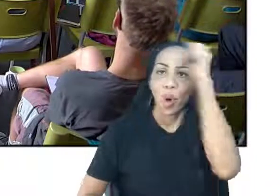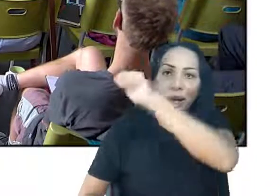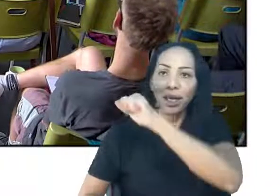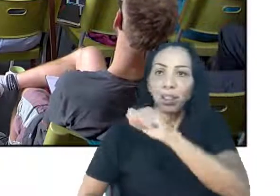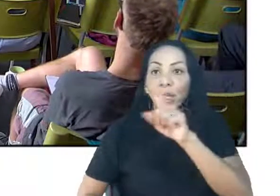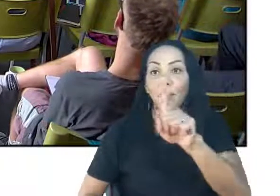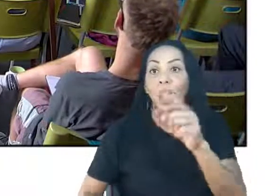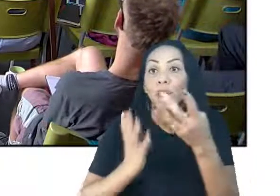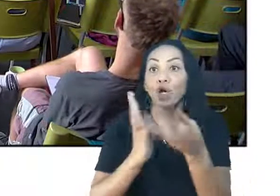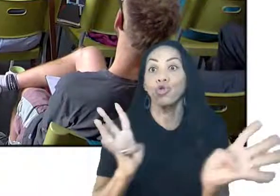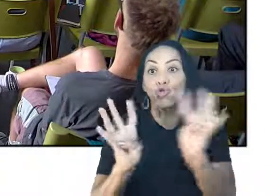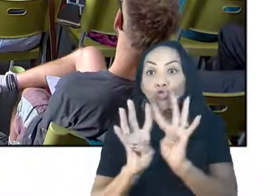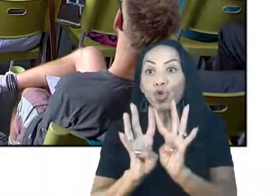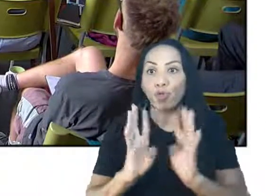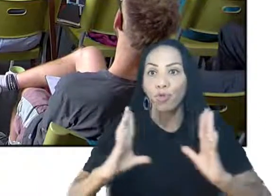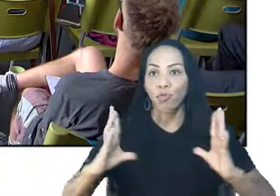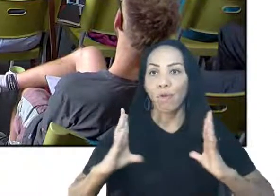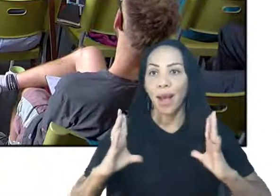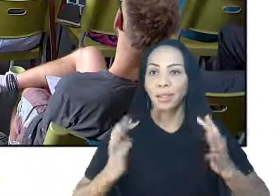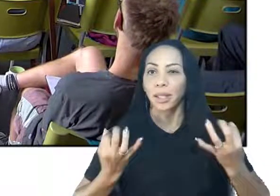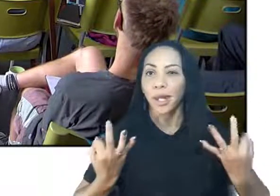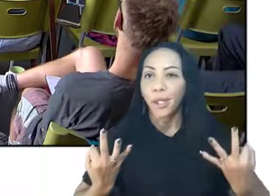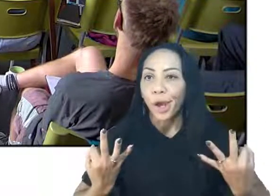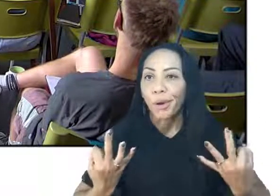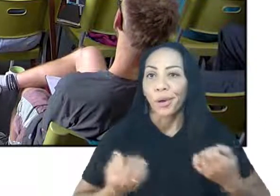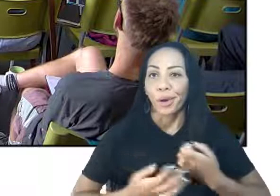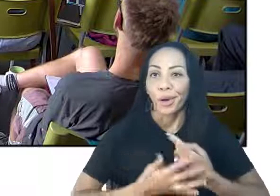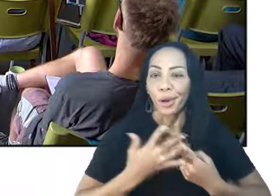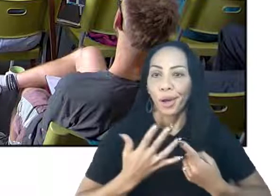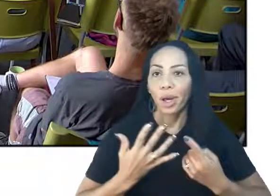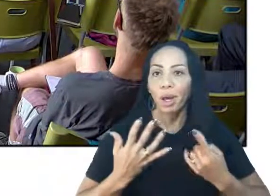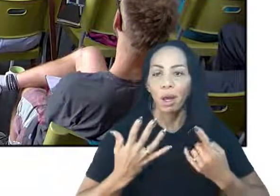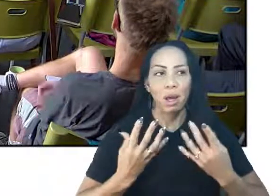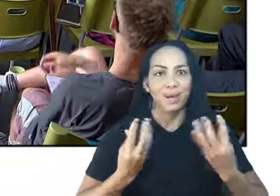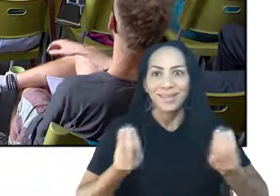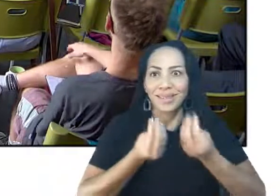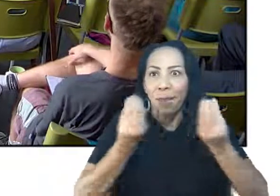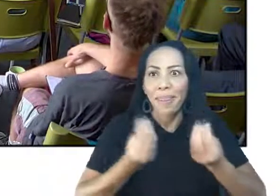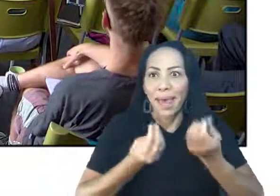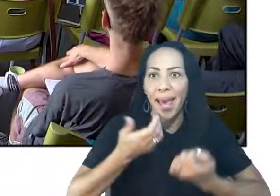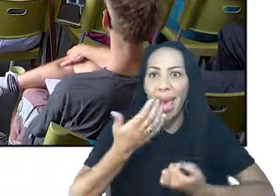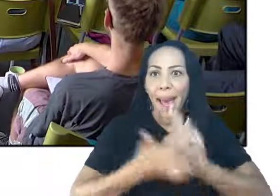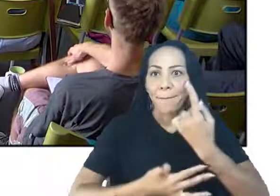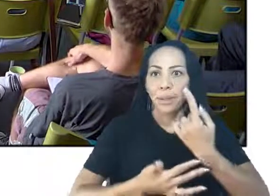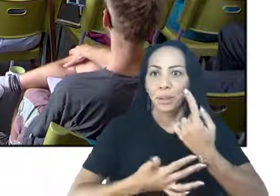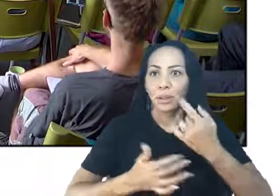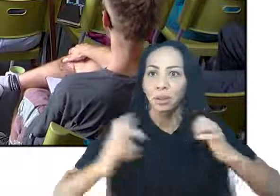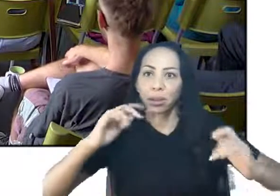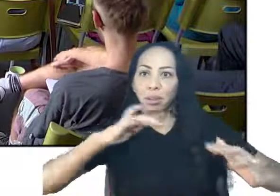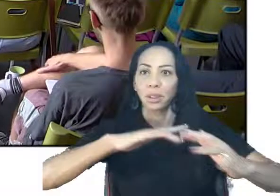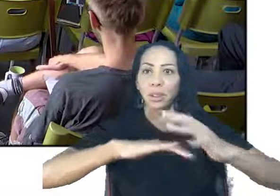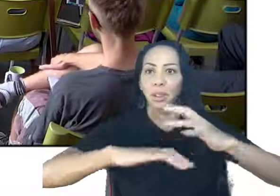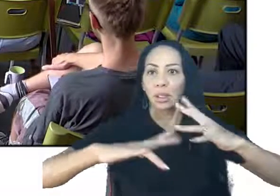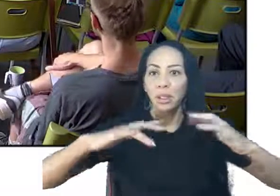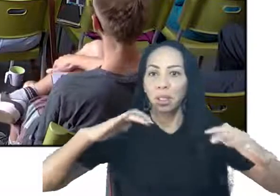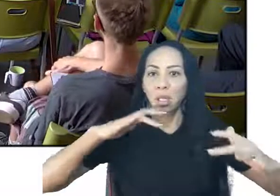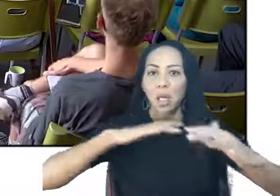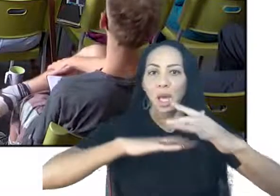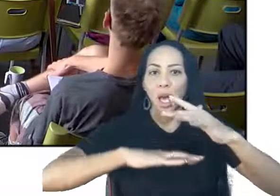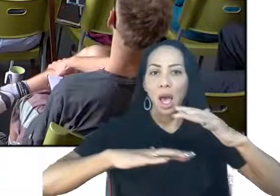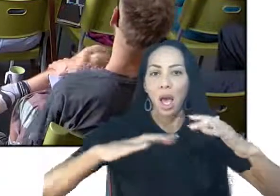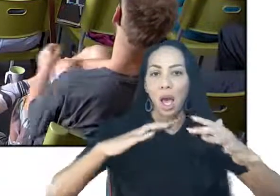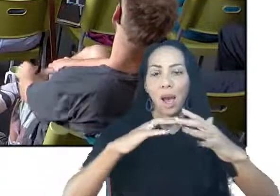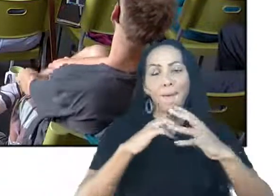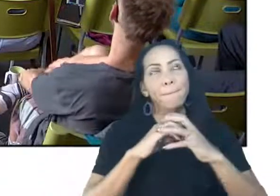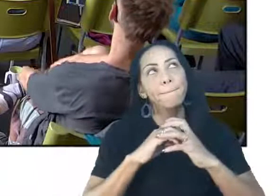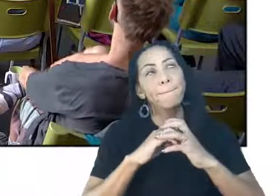things like that, that collectively when we come together, something else happens too. So I don't, maybe I can talk about it as